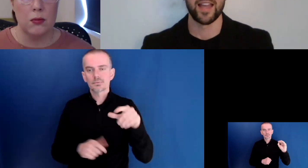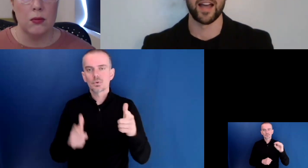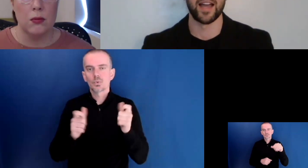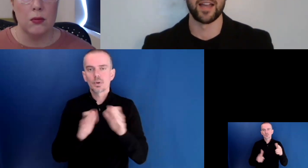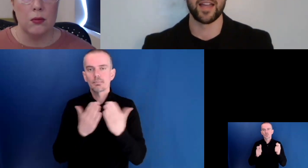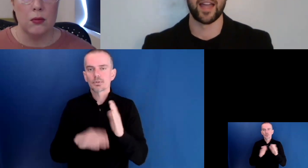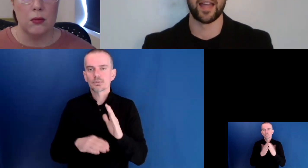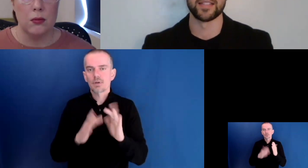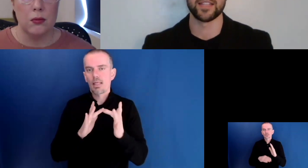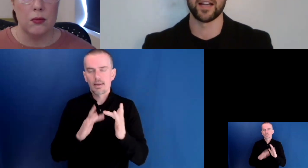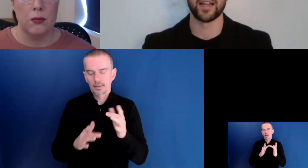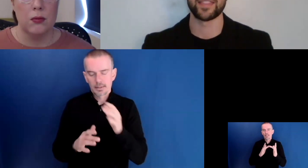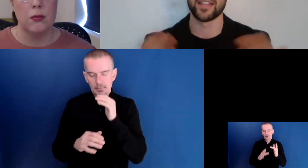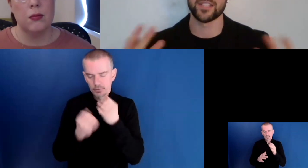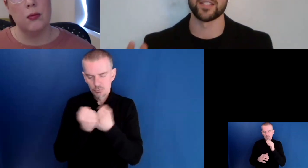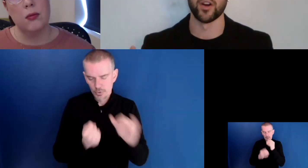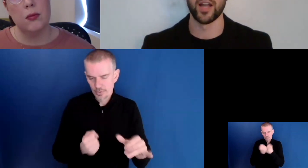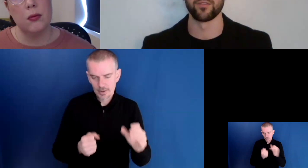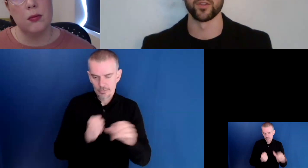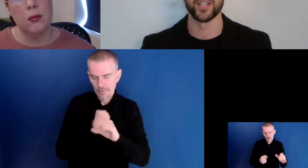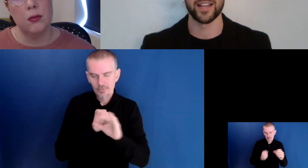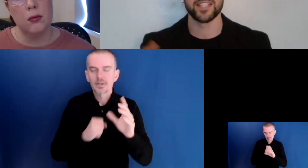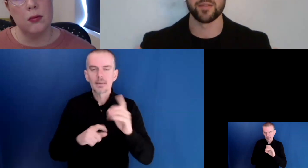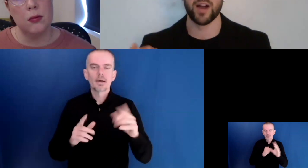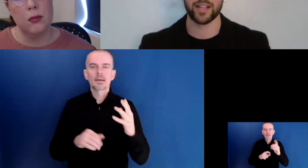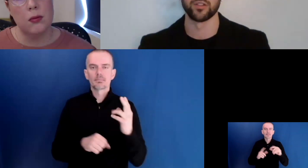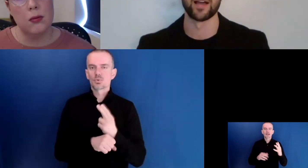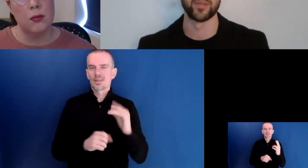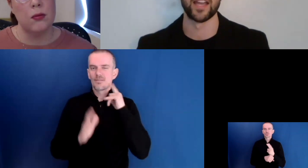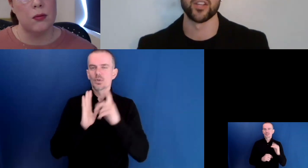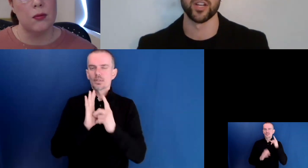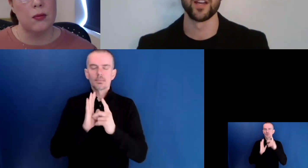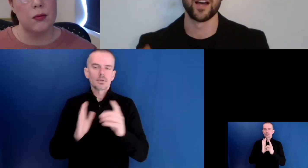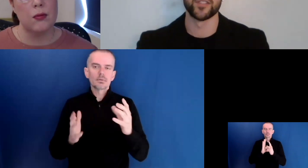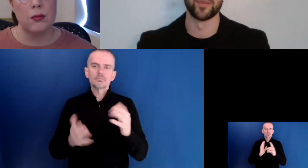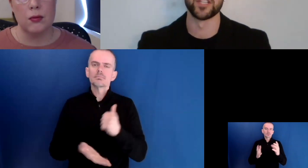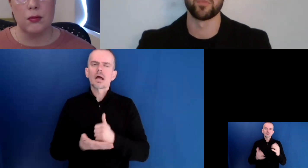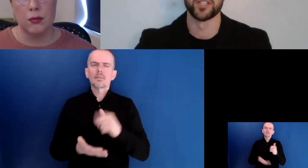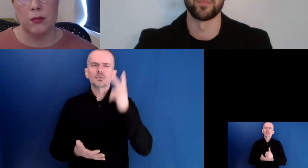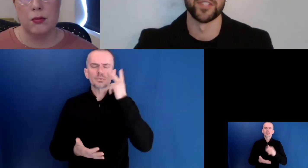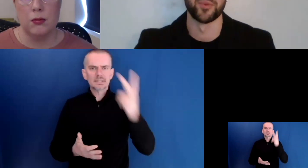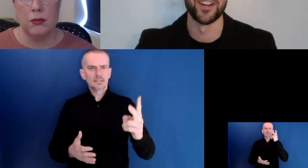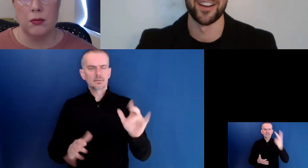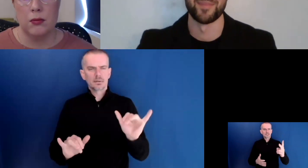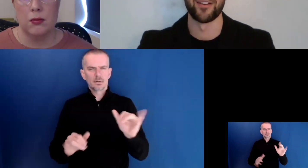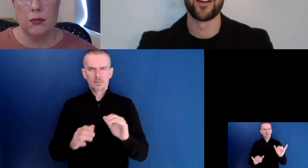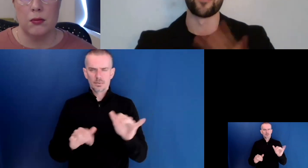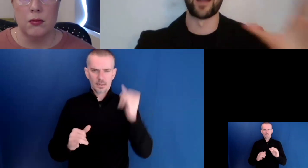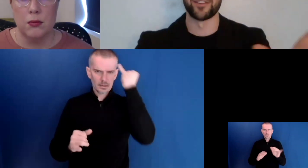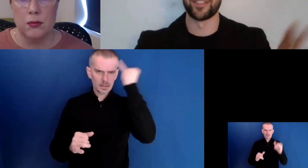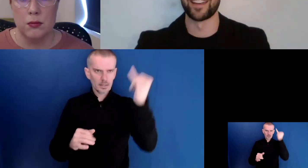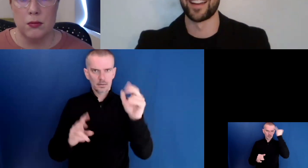demonstration. And I think it's very helpful to kind of see the practical application of some of these principles that we're talking